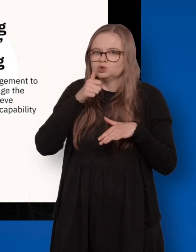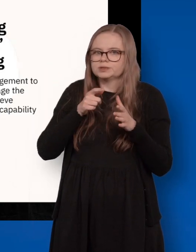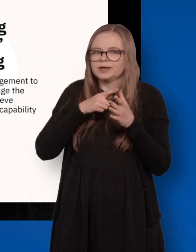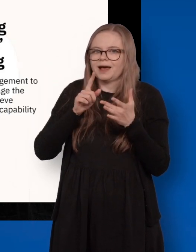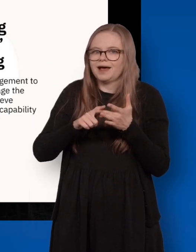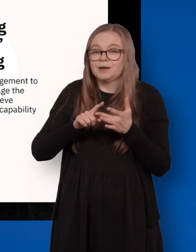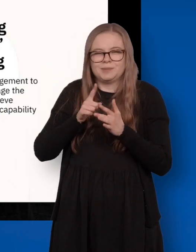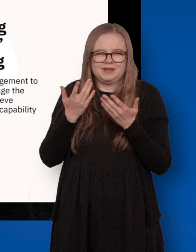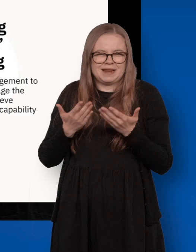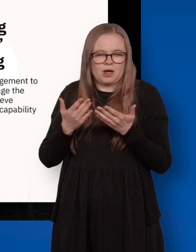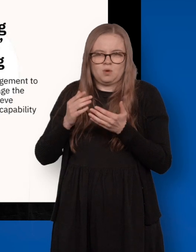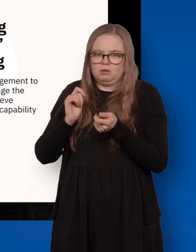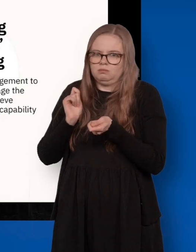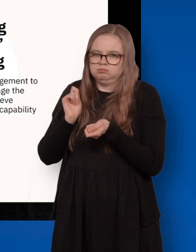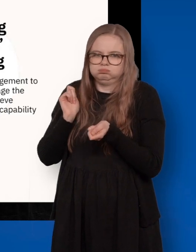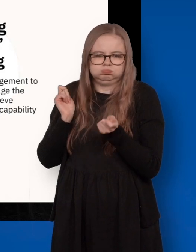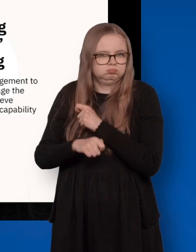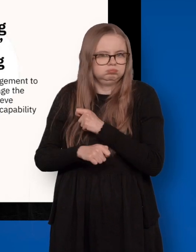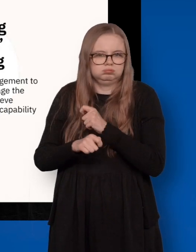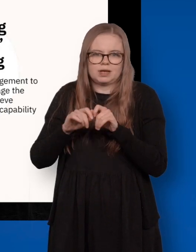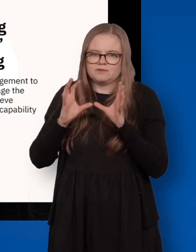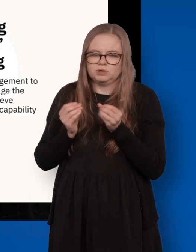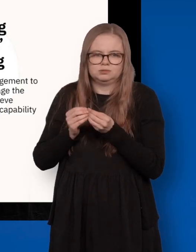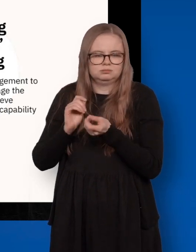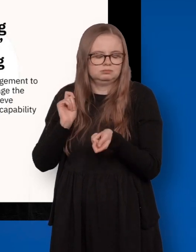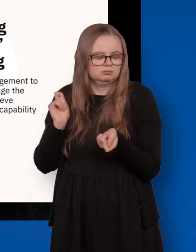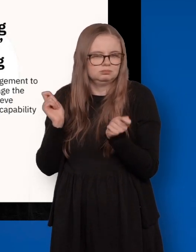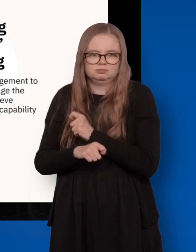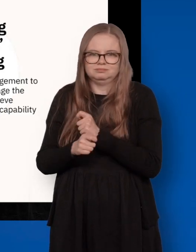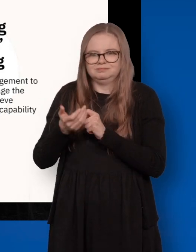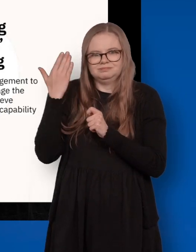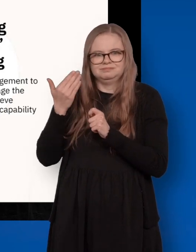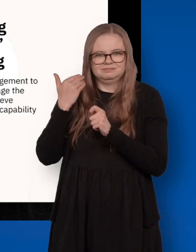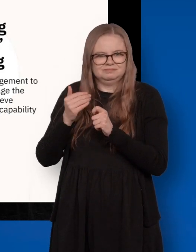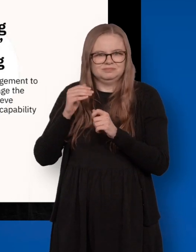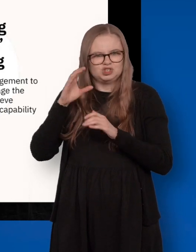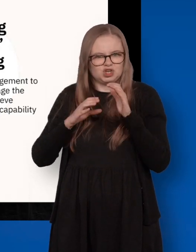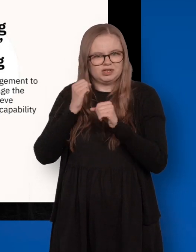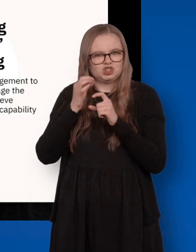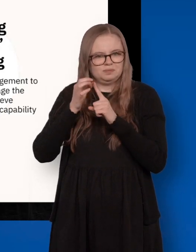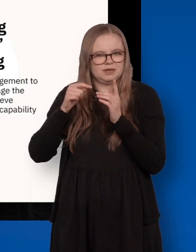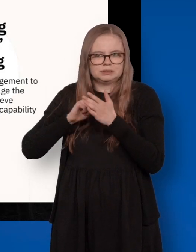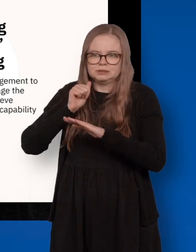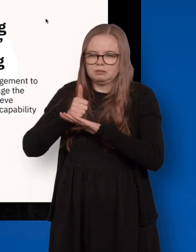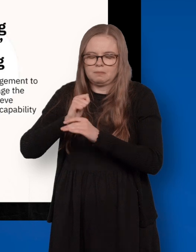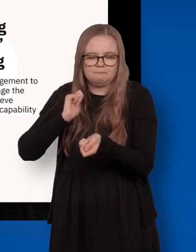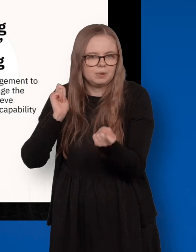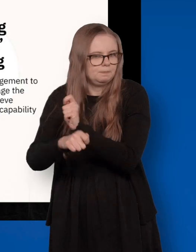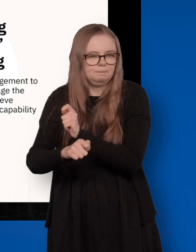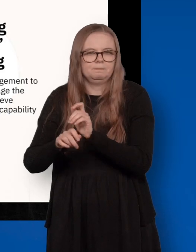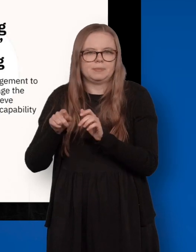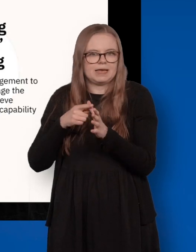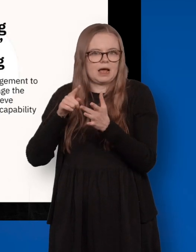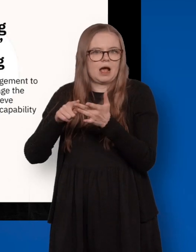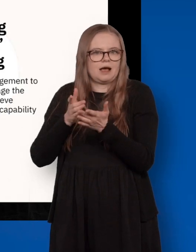has somehow been, I mean, it's somehow changed quite a lot since then because of ChatGPT. It's been